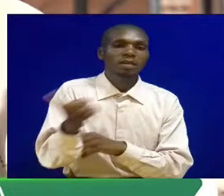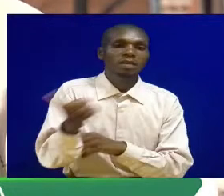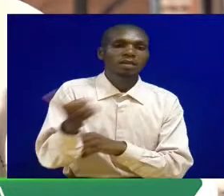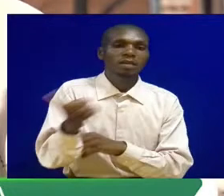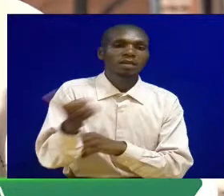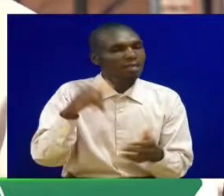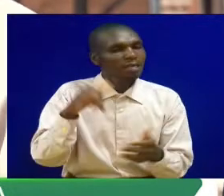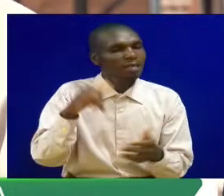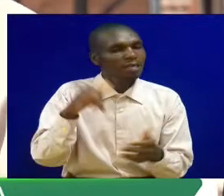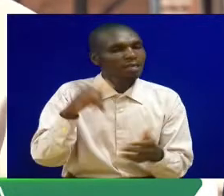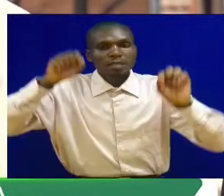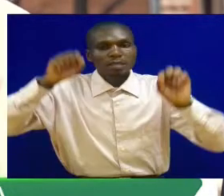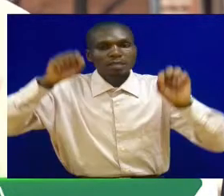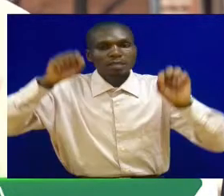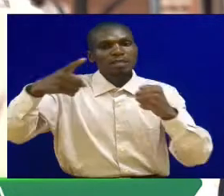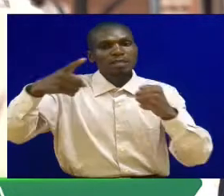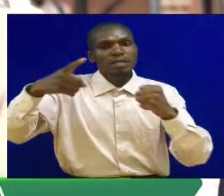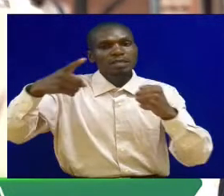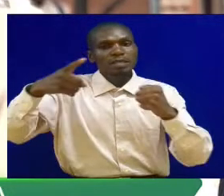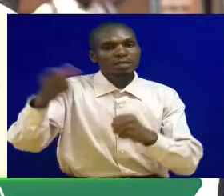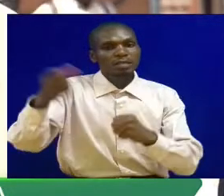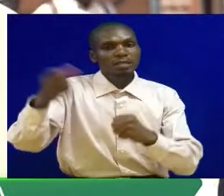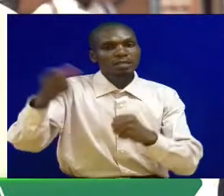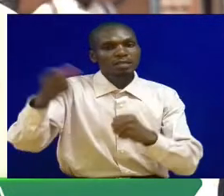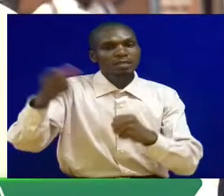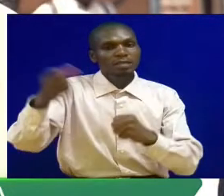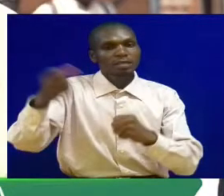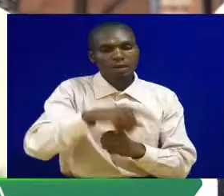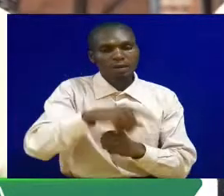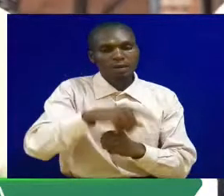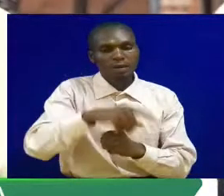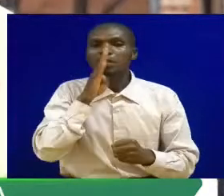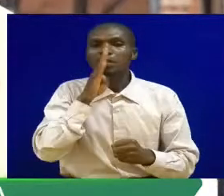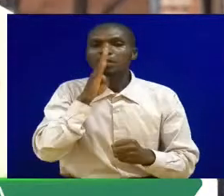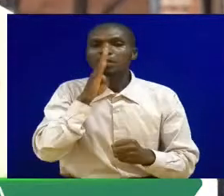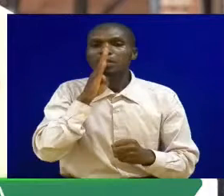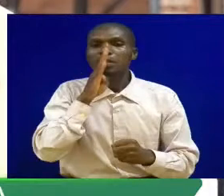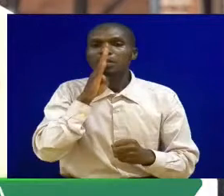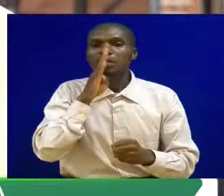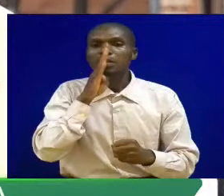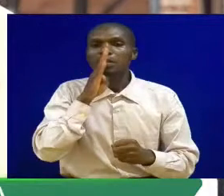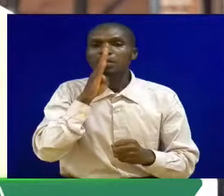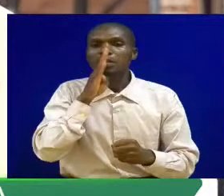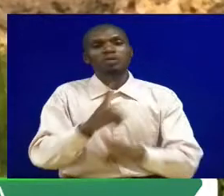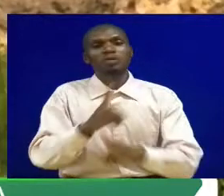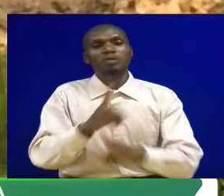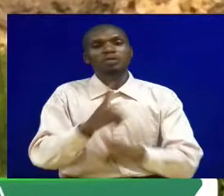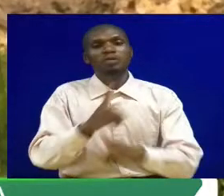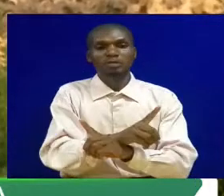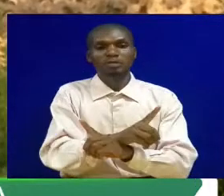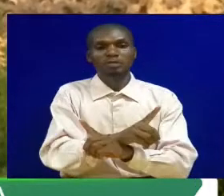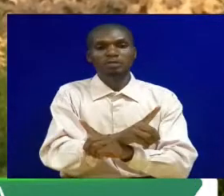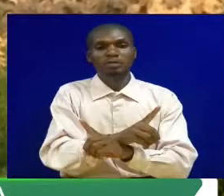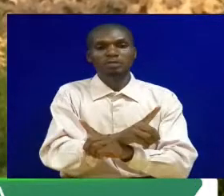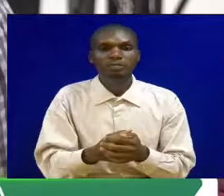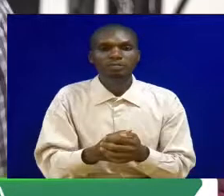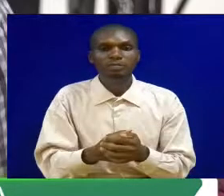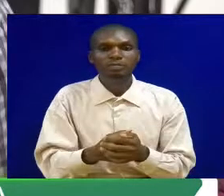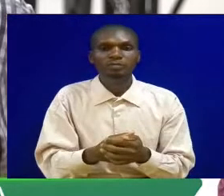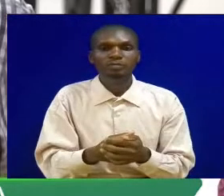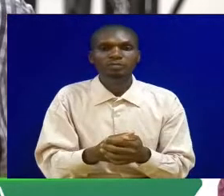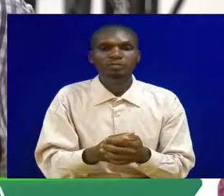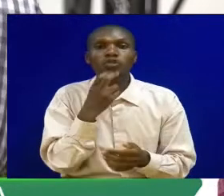6 months that bagasse should be removed so that we don't have another danger. Omoteneneli Omara Sugar Company Frederick